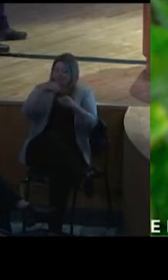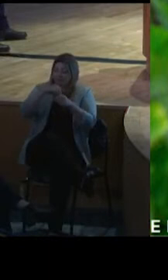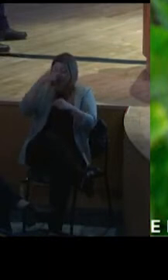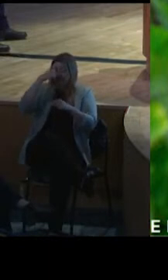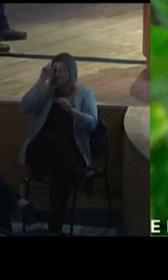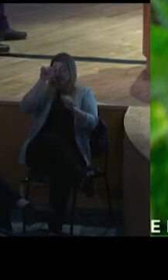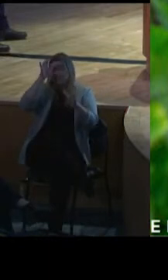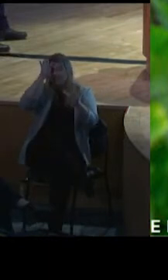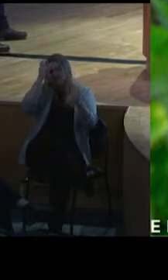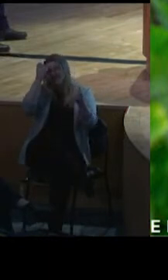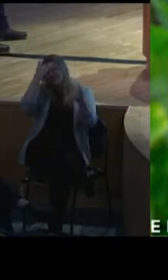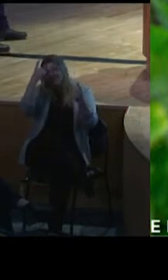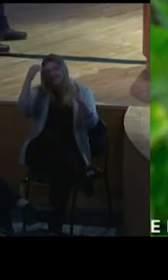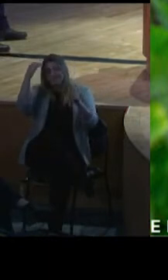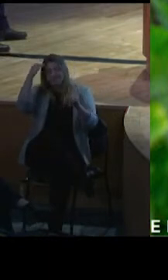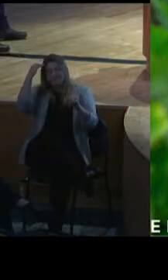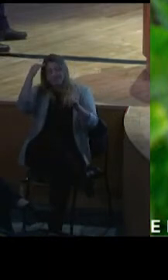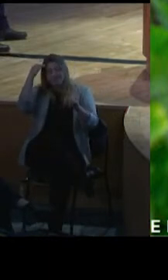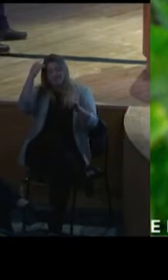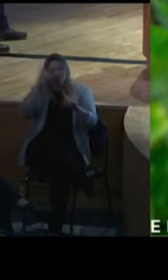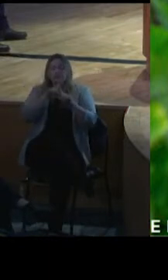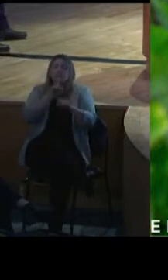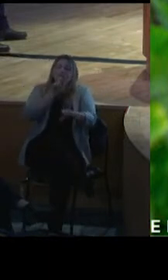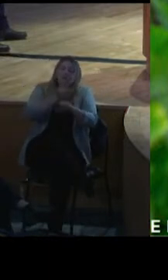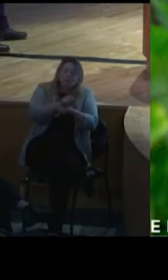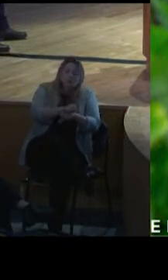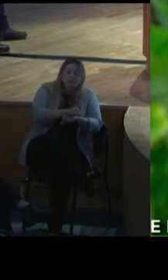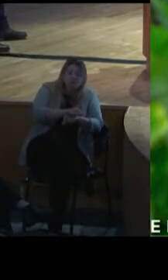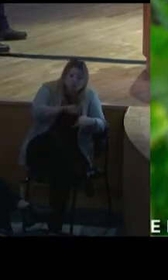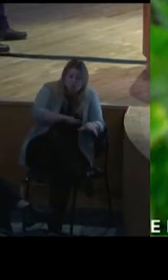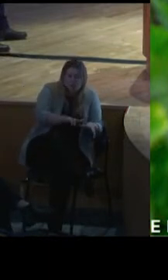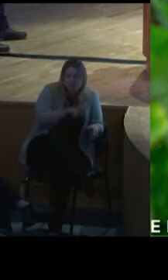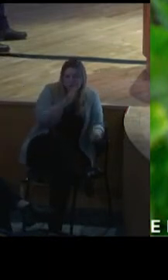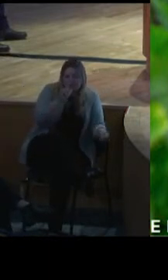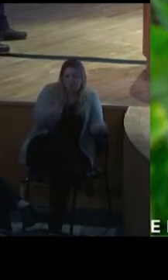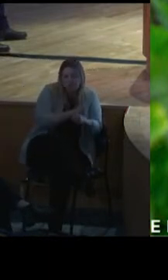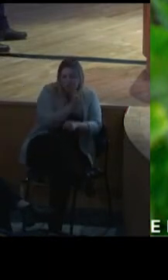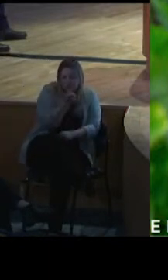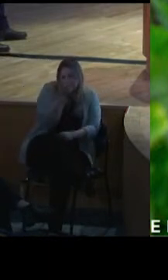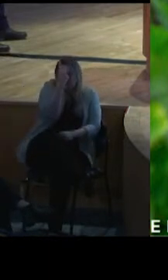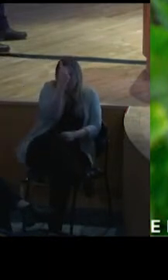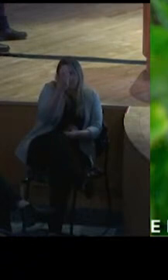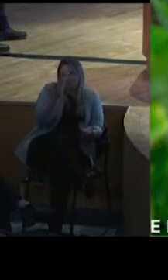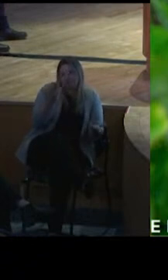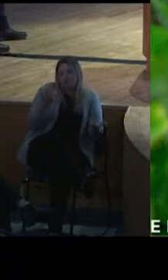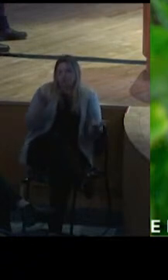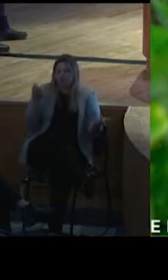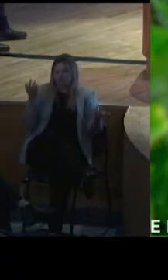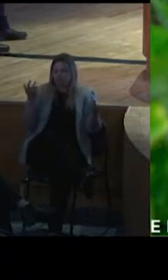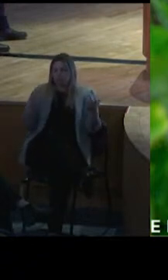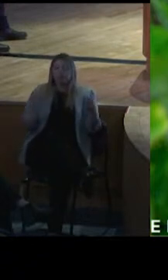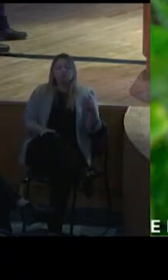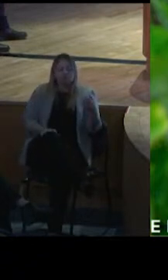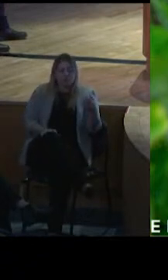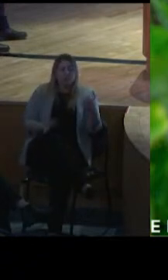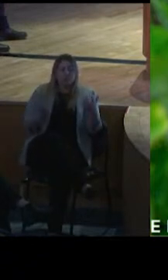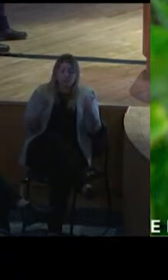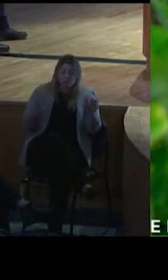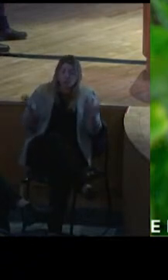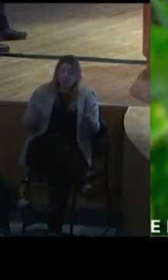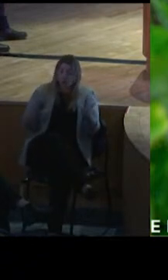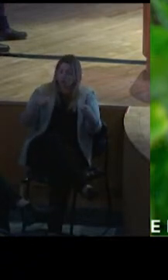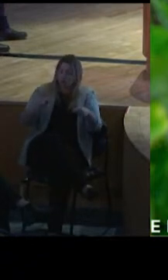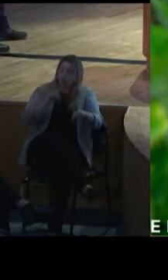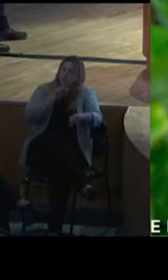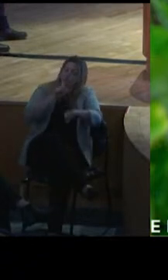minds what this might mean, but again, until you're doing it, you really don't know. Yeah, so what we're trying to do is encourage people to actually do